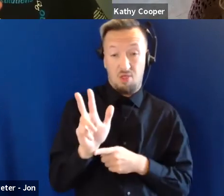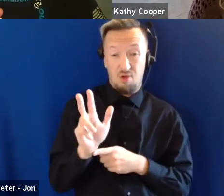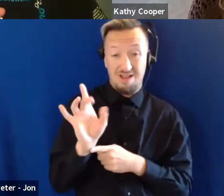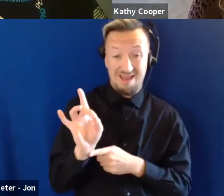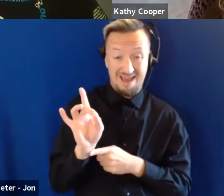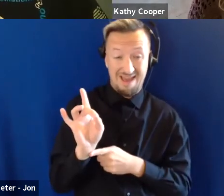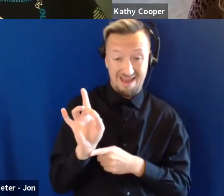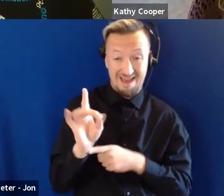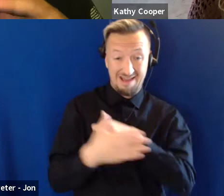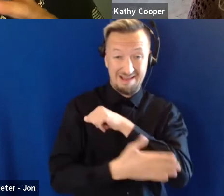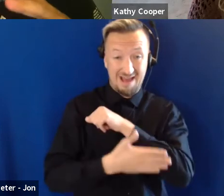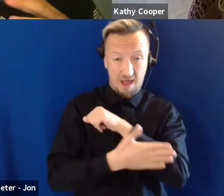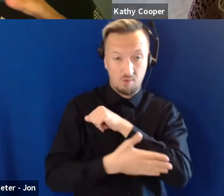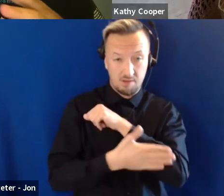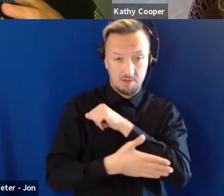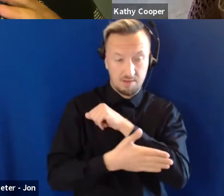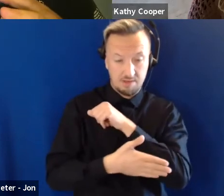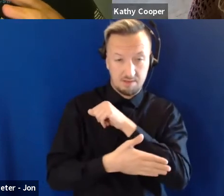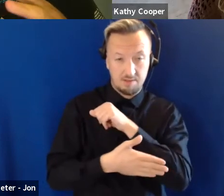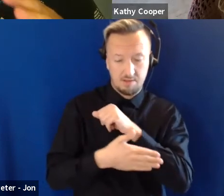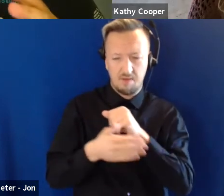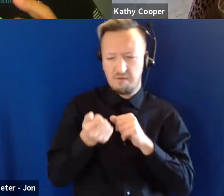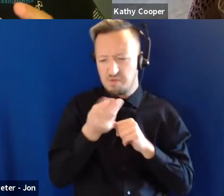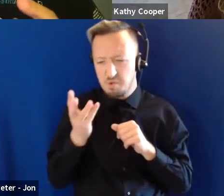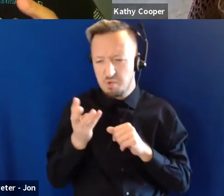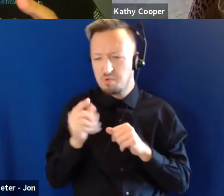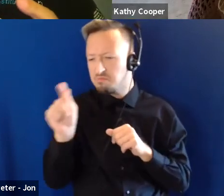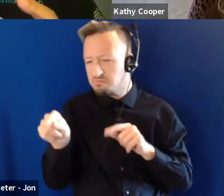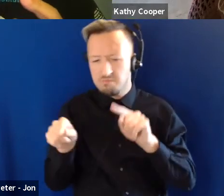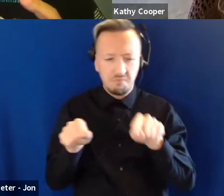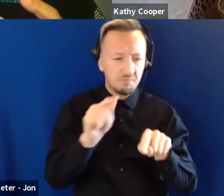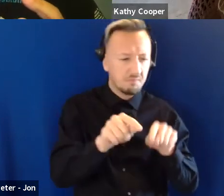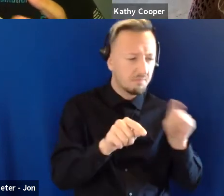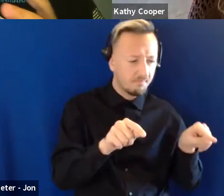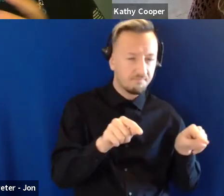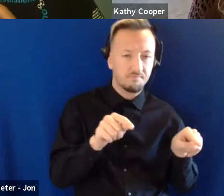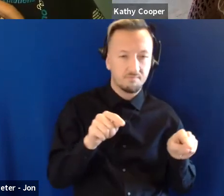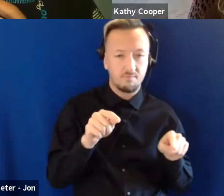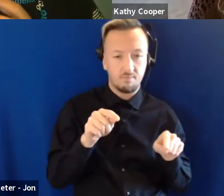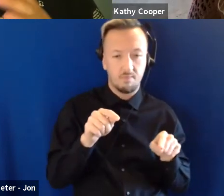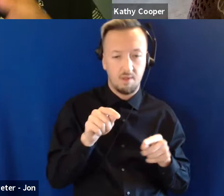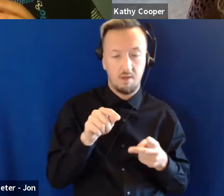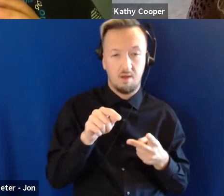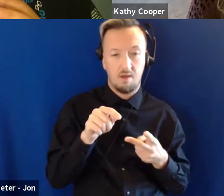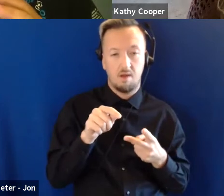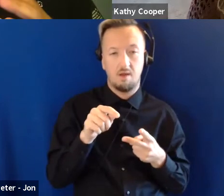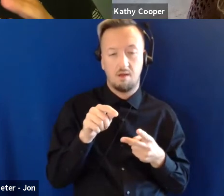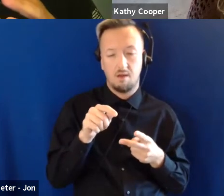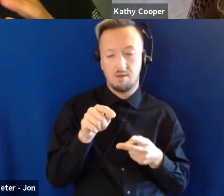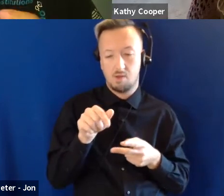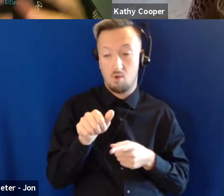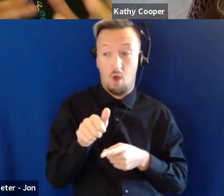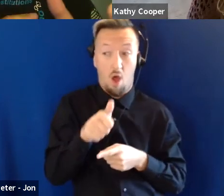are, a few of them here and there that receive where other centers are contracted